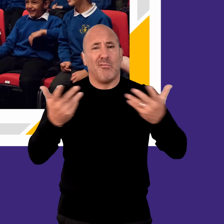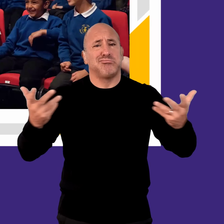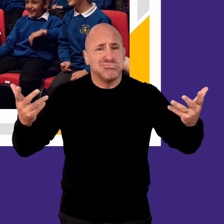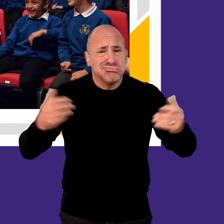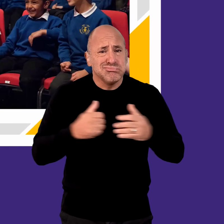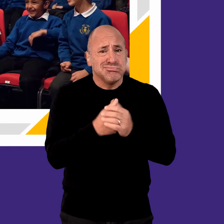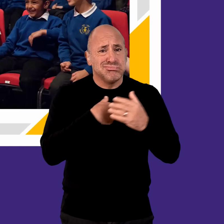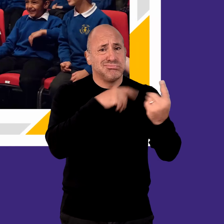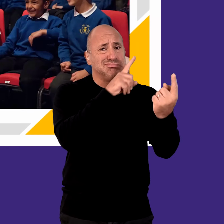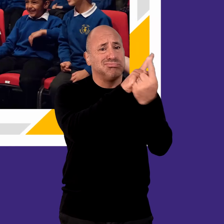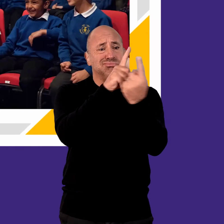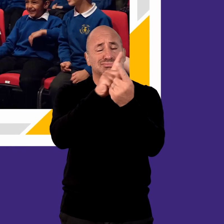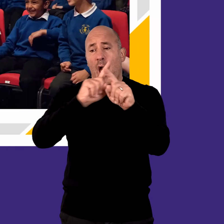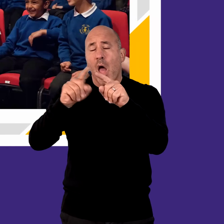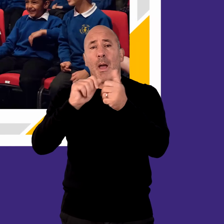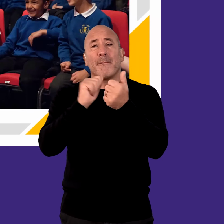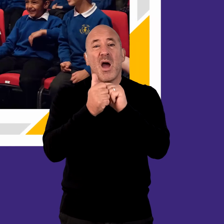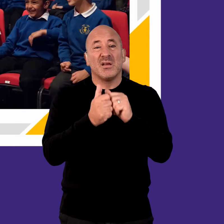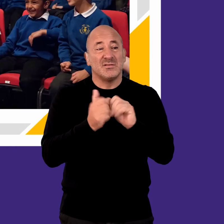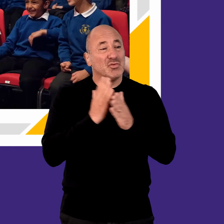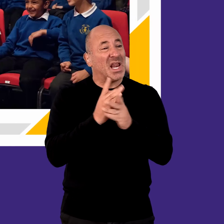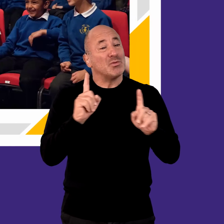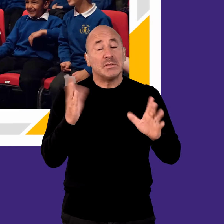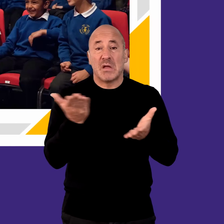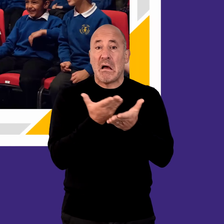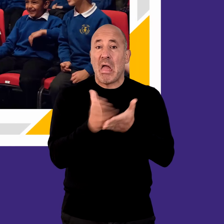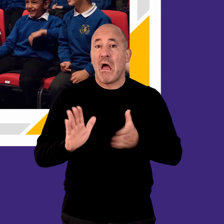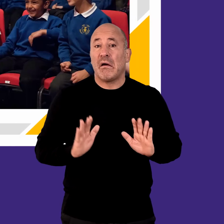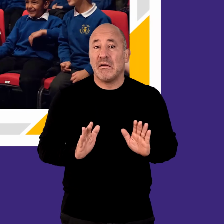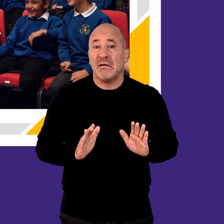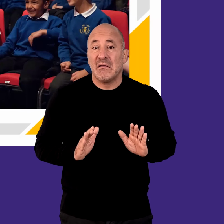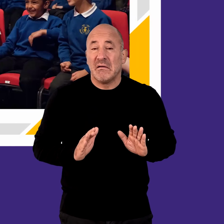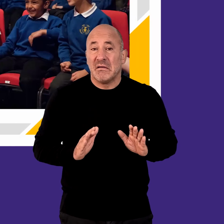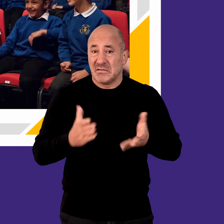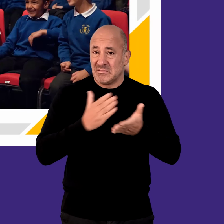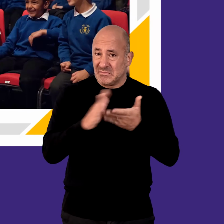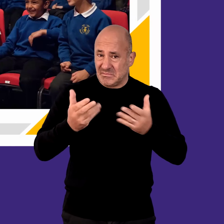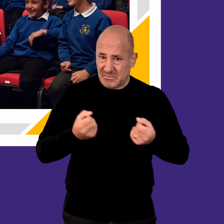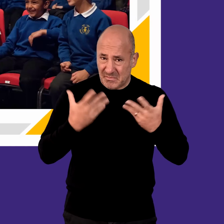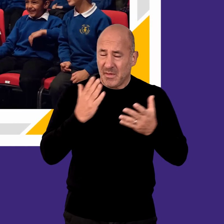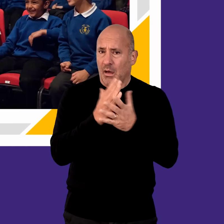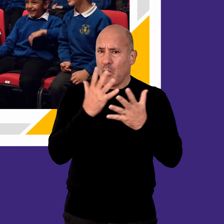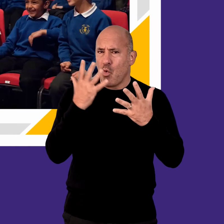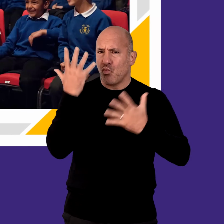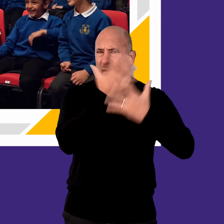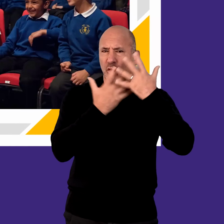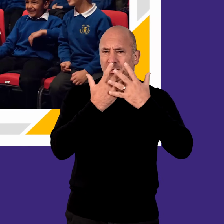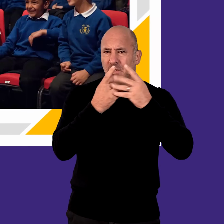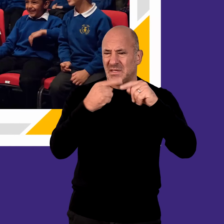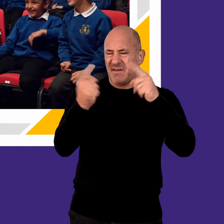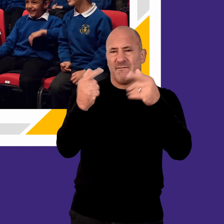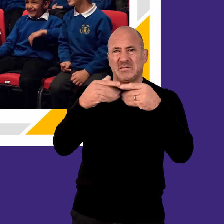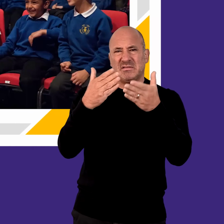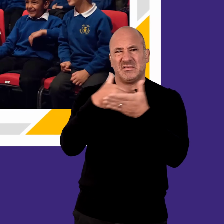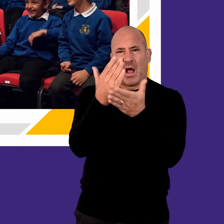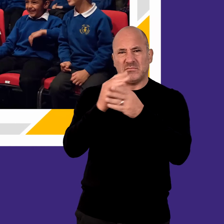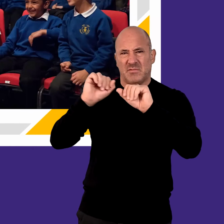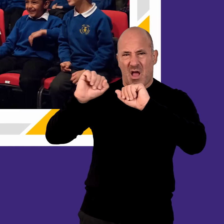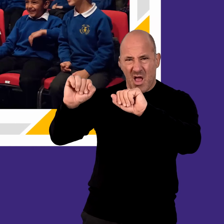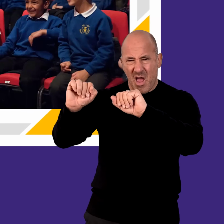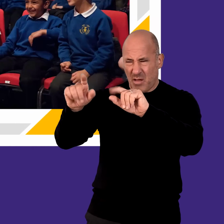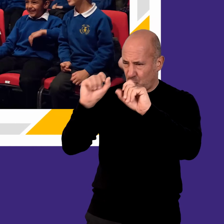kind of consortia or partnerships, then approaching other partners it's about clarity. So it can